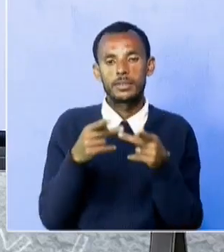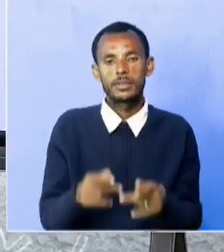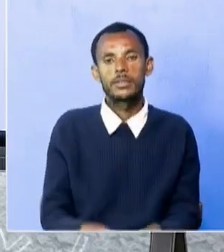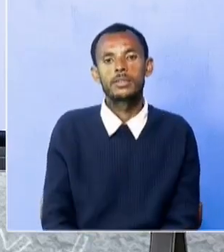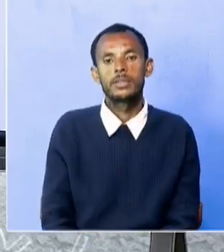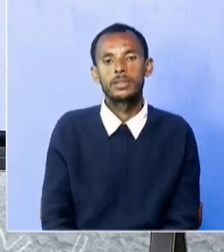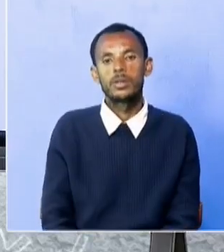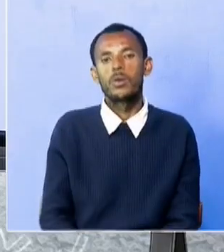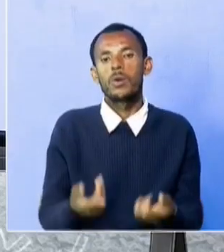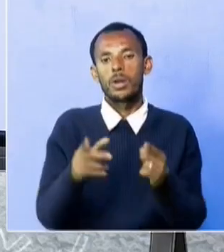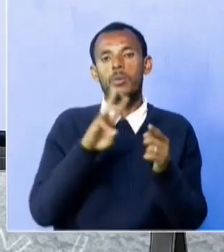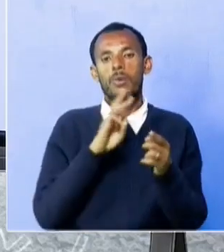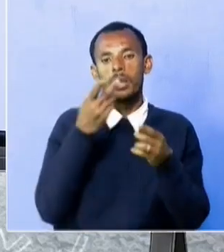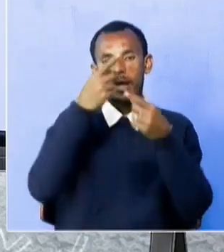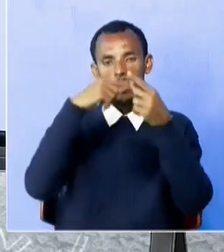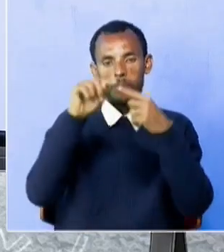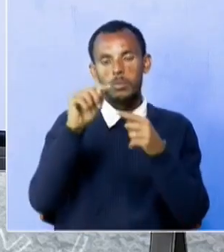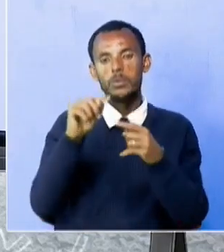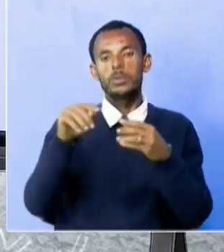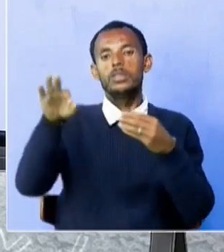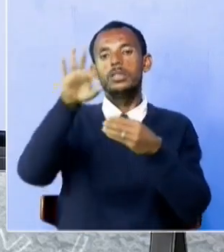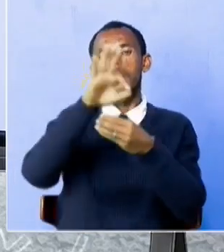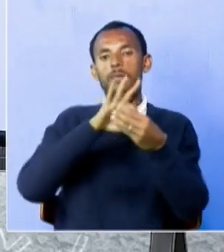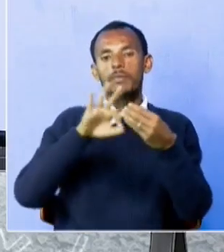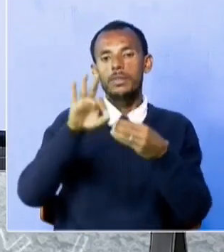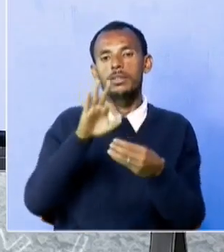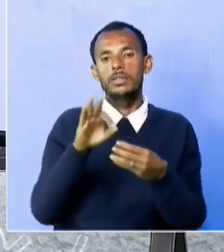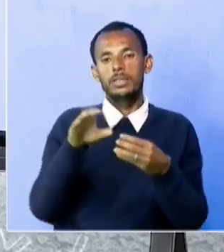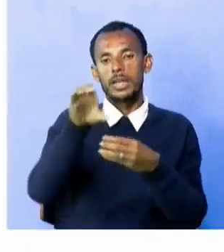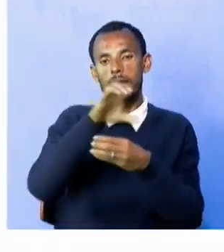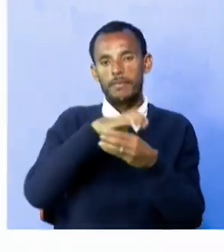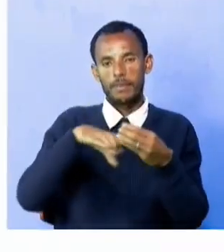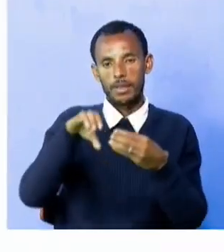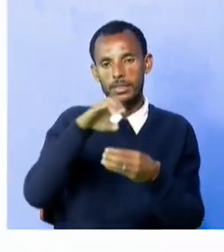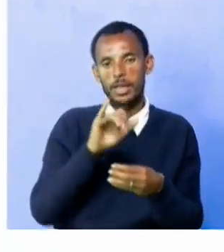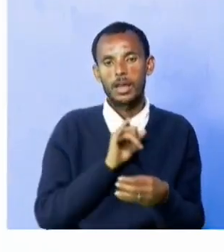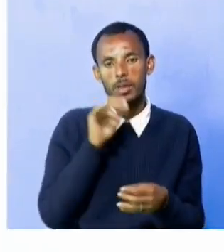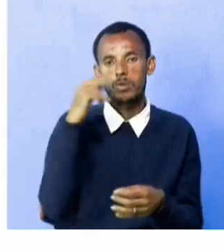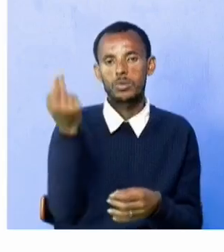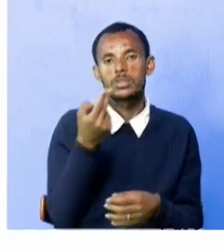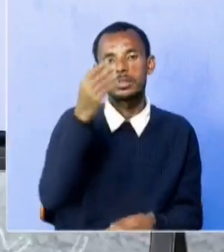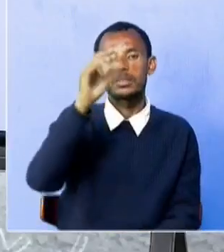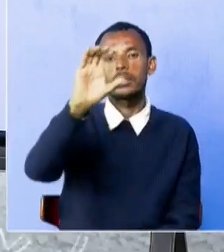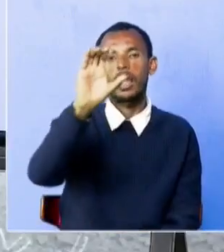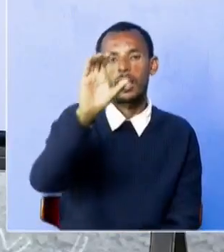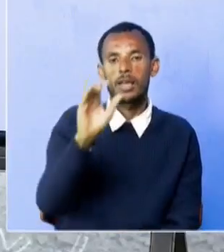when we come to the circumference, I prefer to use C because it